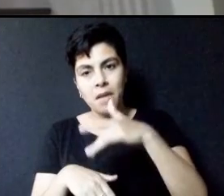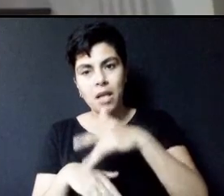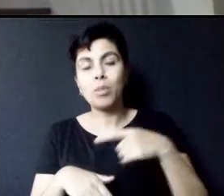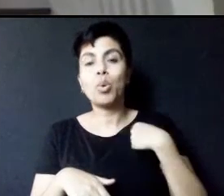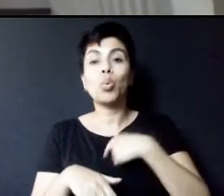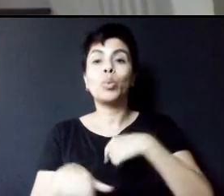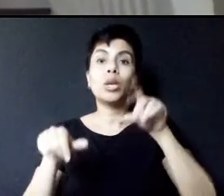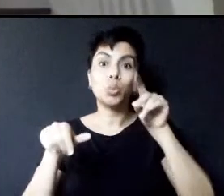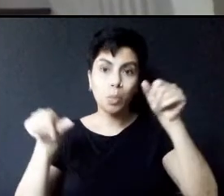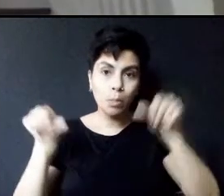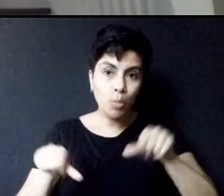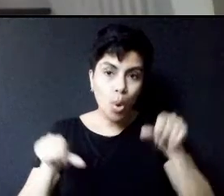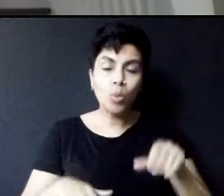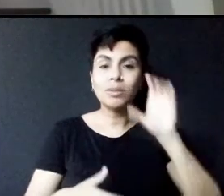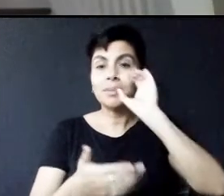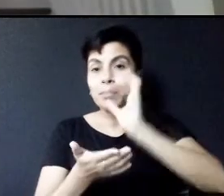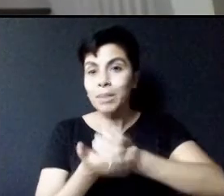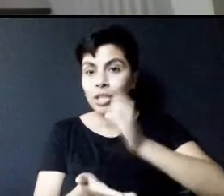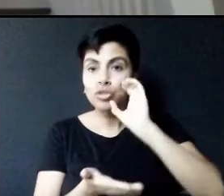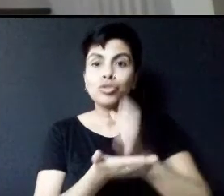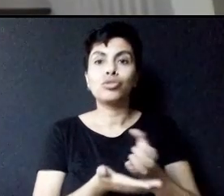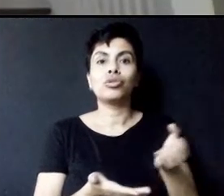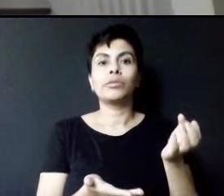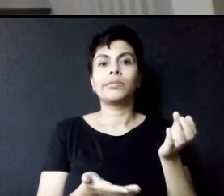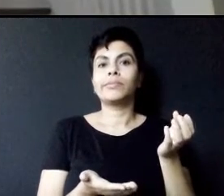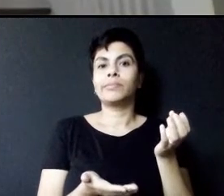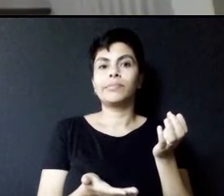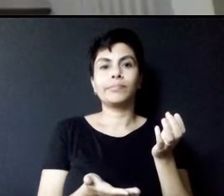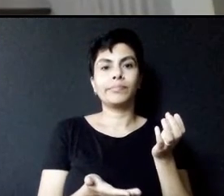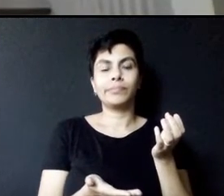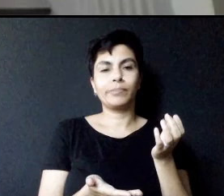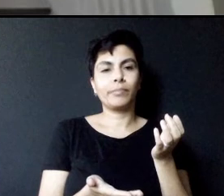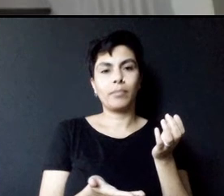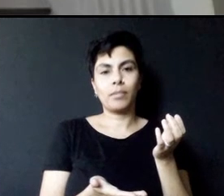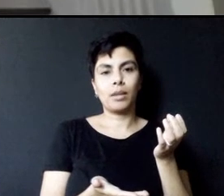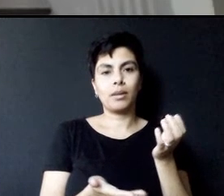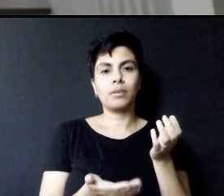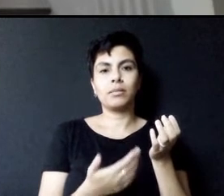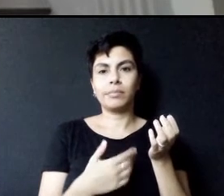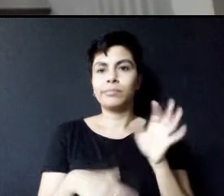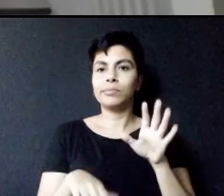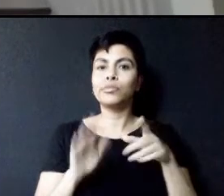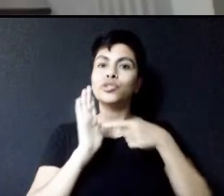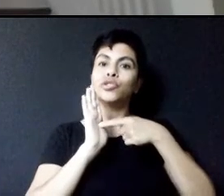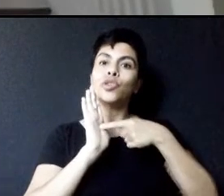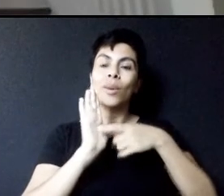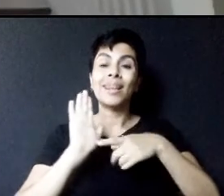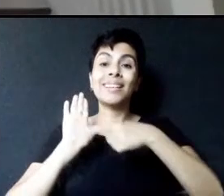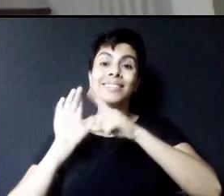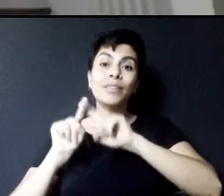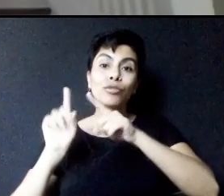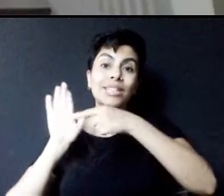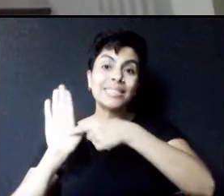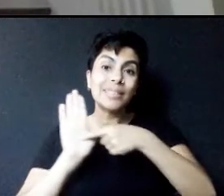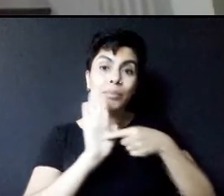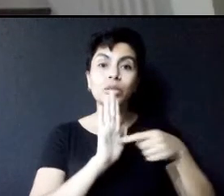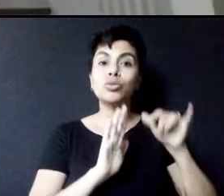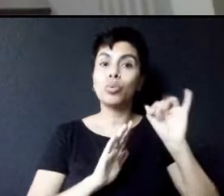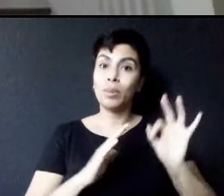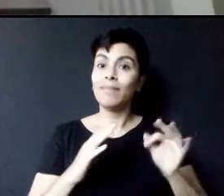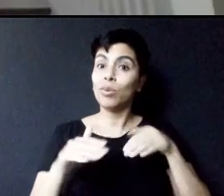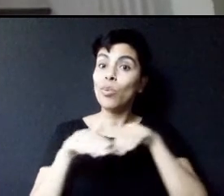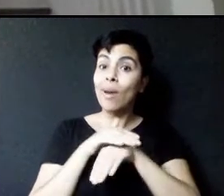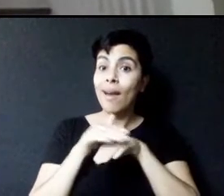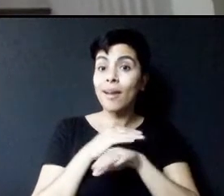they can. And we post a lot of like pictures of like kids interacting with the exhibits. So if